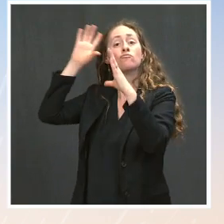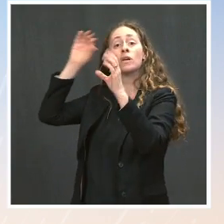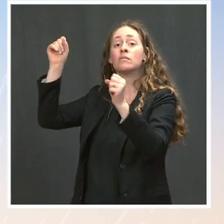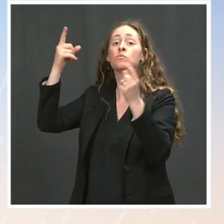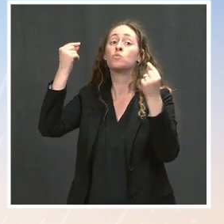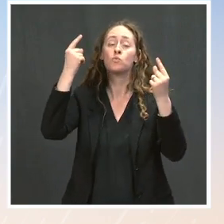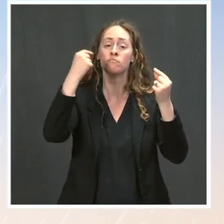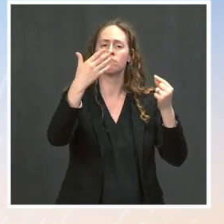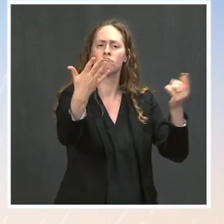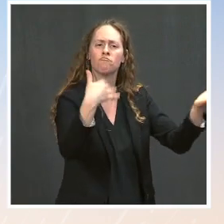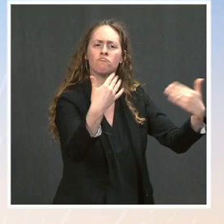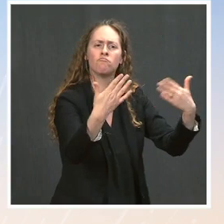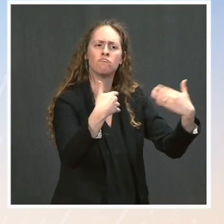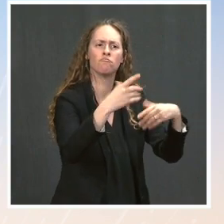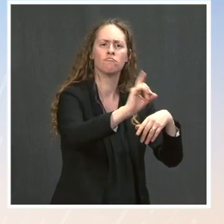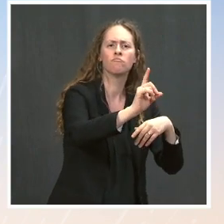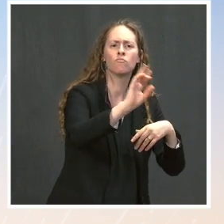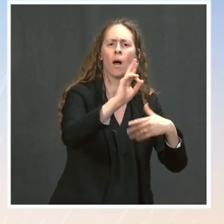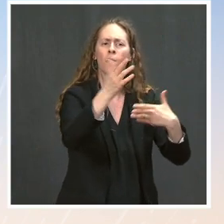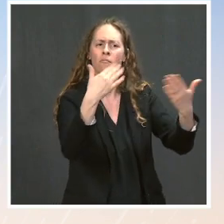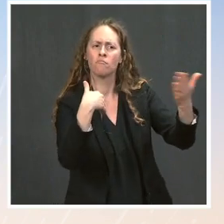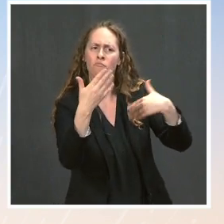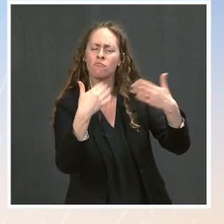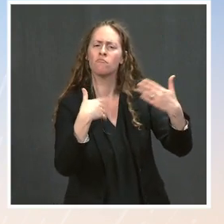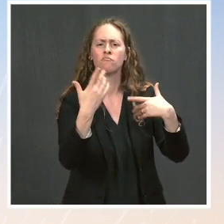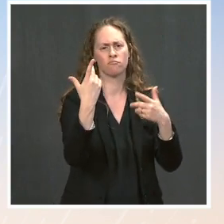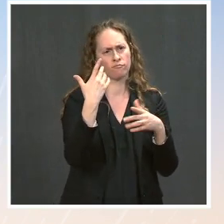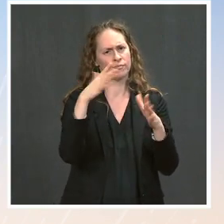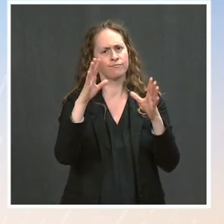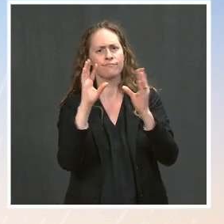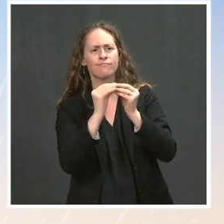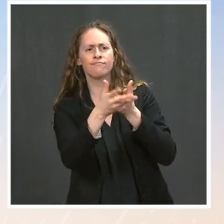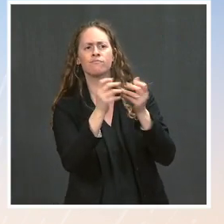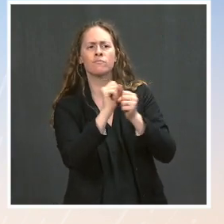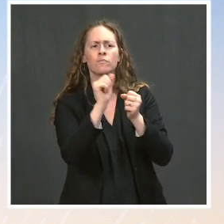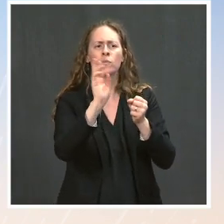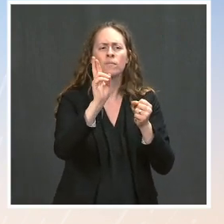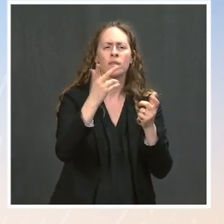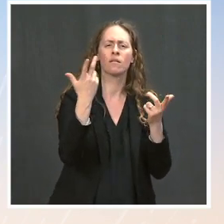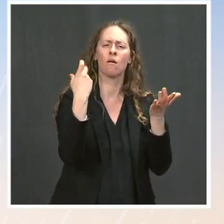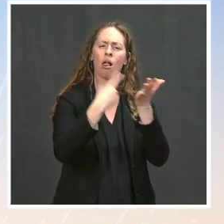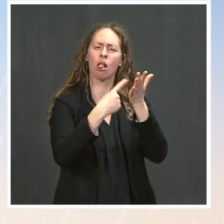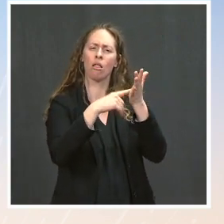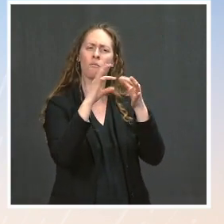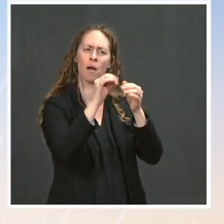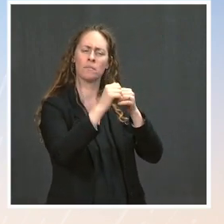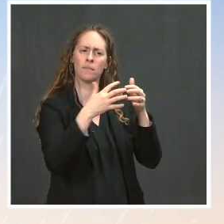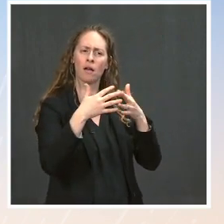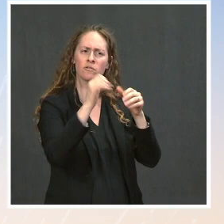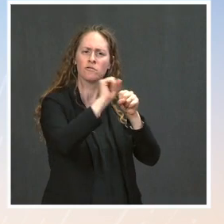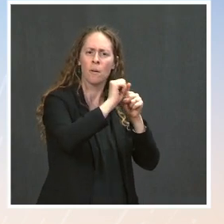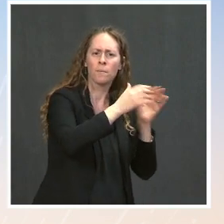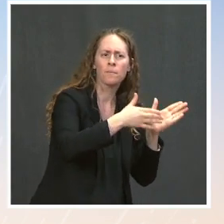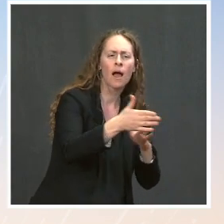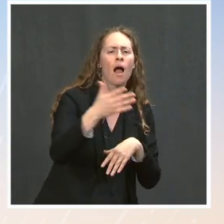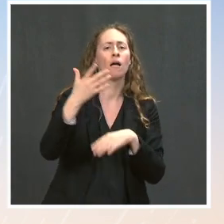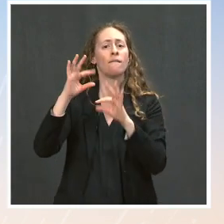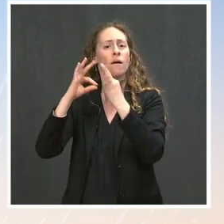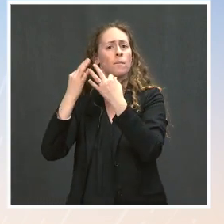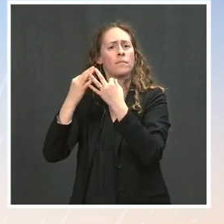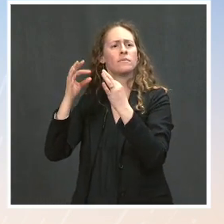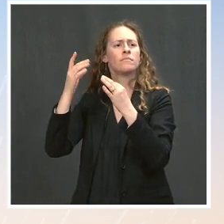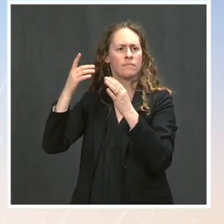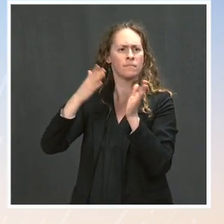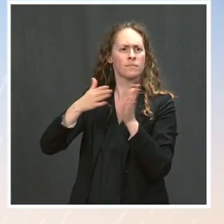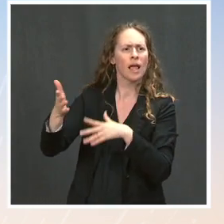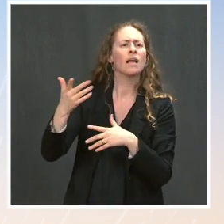again next week. And he'll talk about the American Jobs Plan as well as the American Families Plan. But our root focus here, I know you were asking,